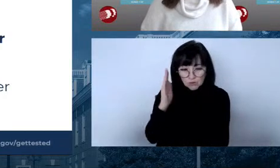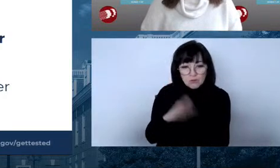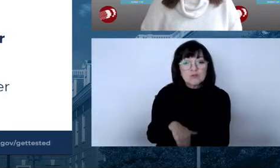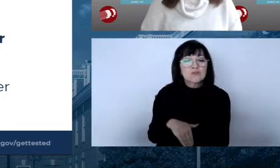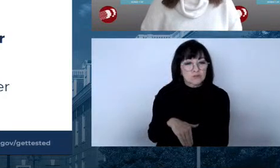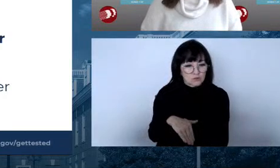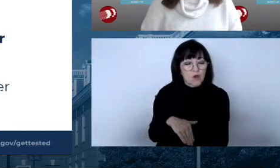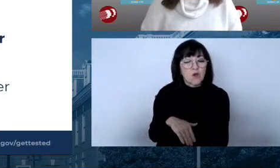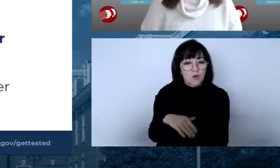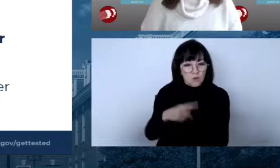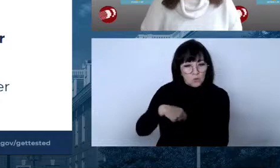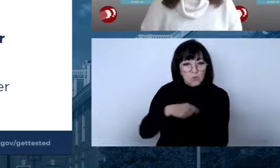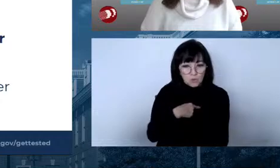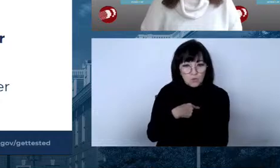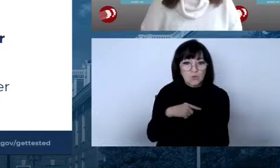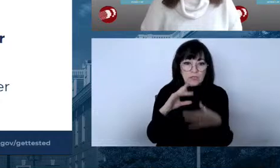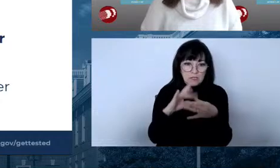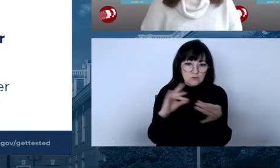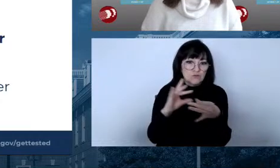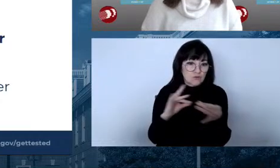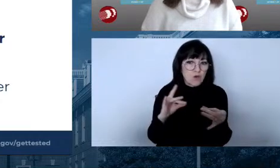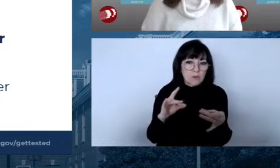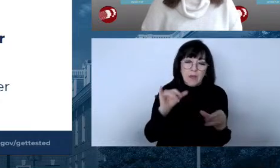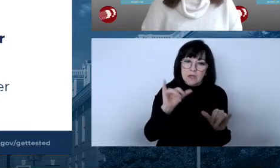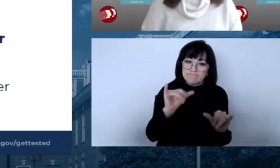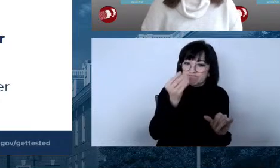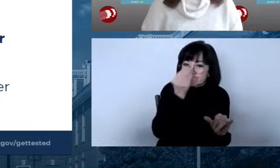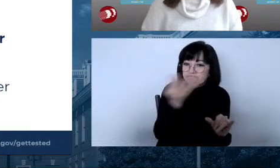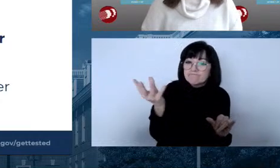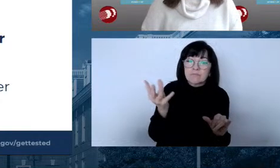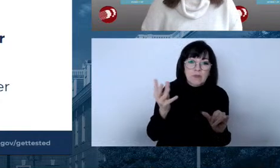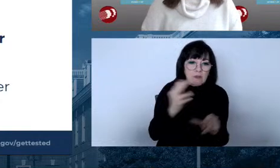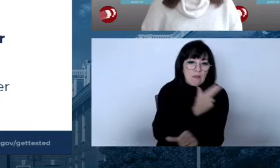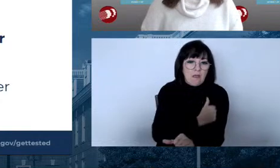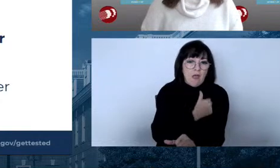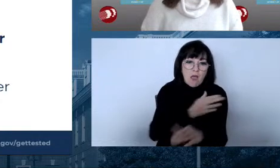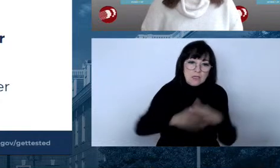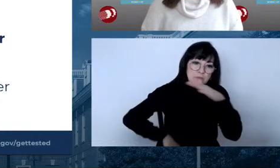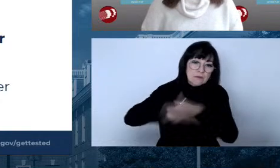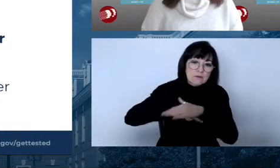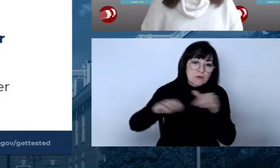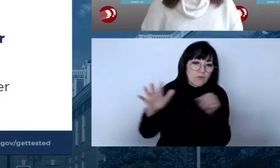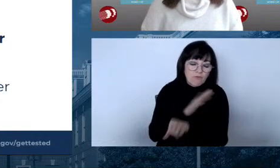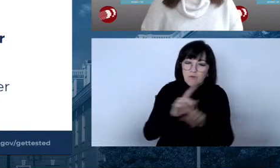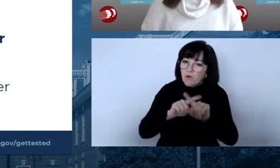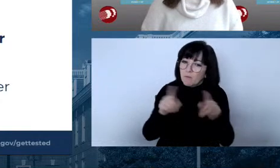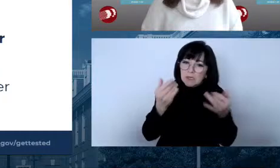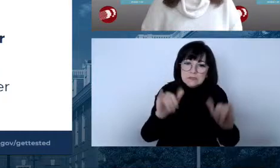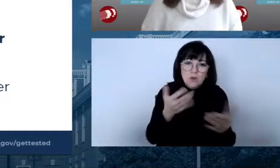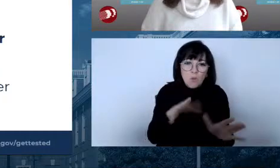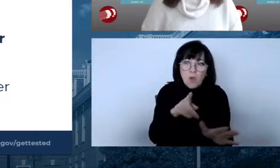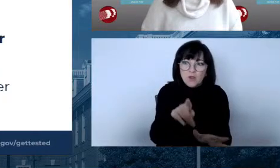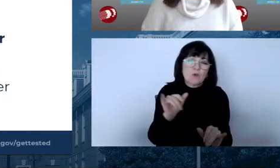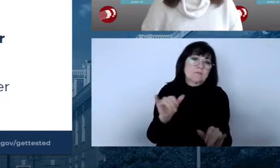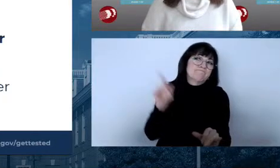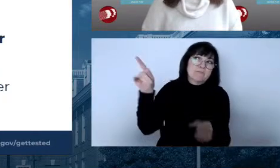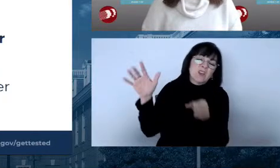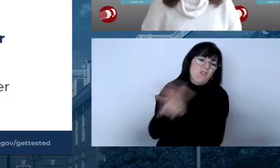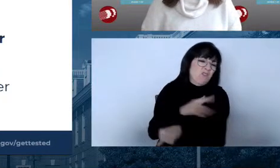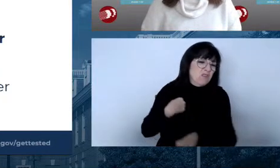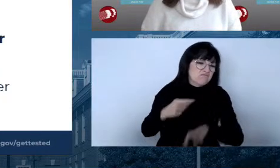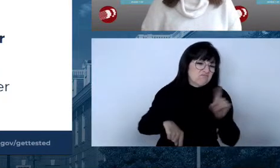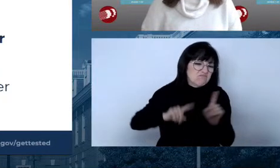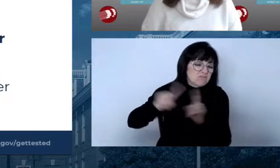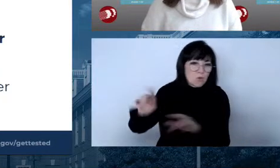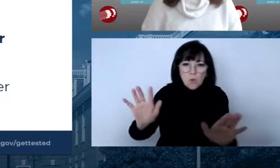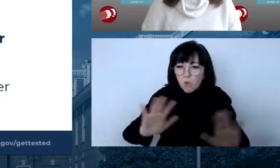volumes, but we do not want that to deter. All of our health systems are ready, willing, and able, and staffed to provide emergency care to